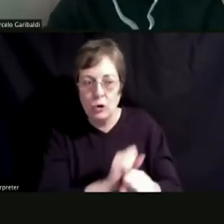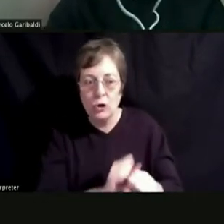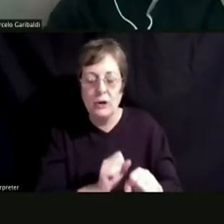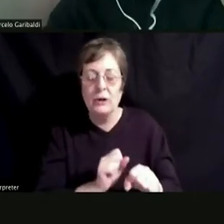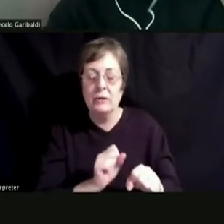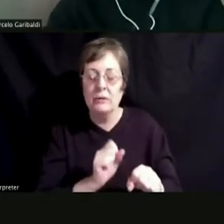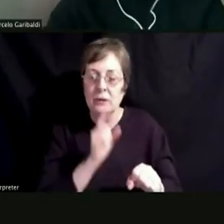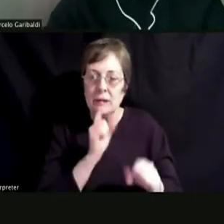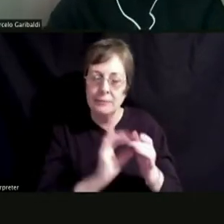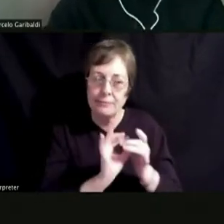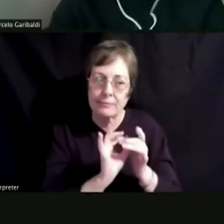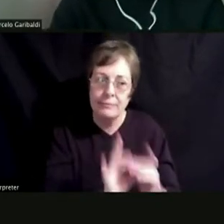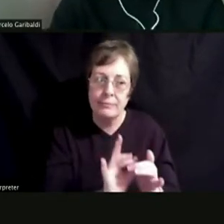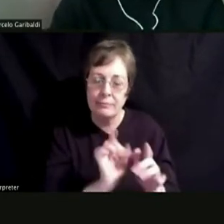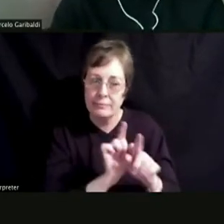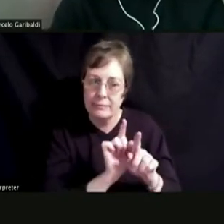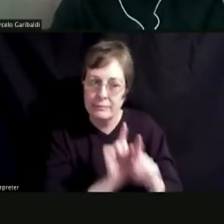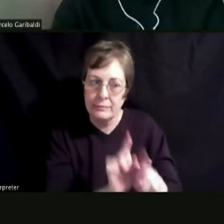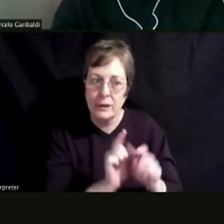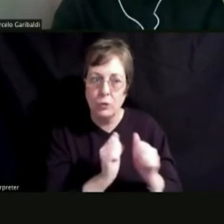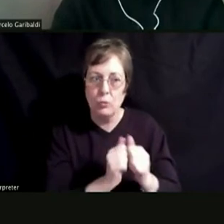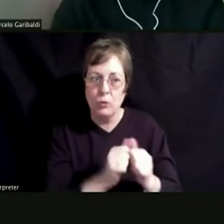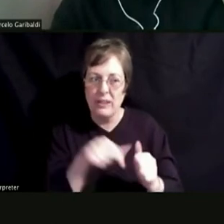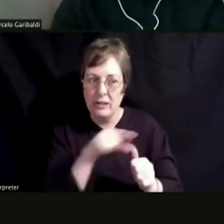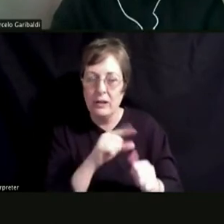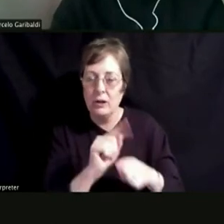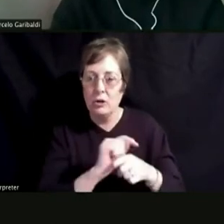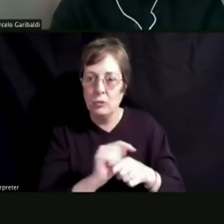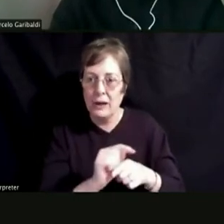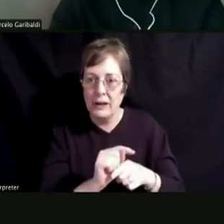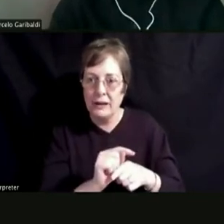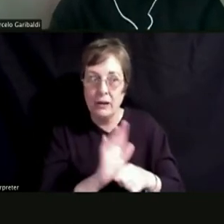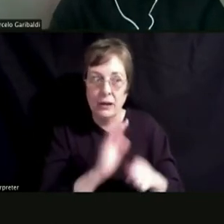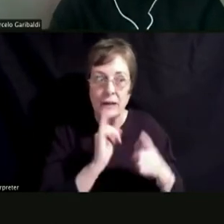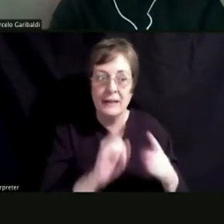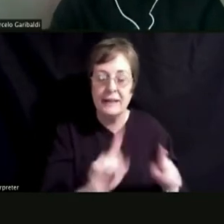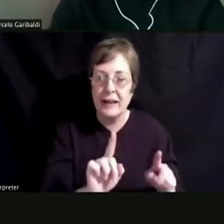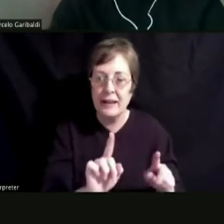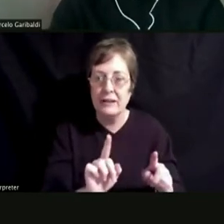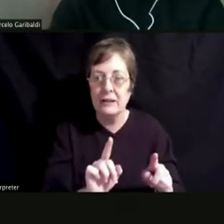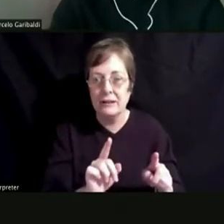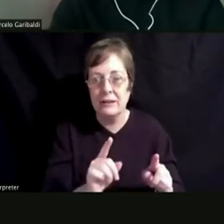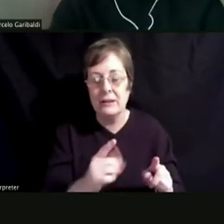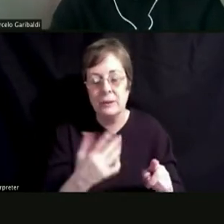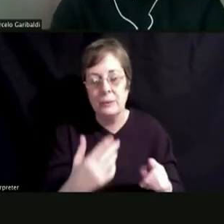their success really reflects on us. And it just makes me happy.